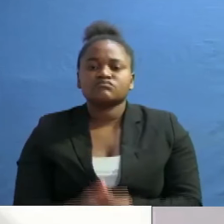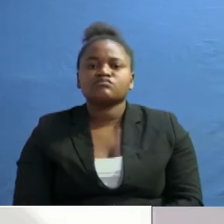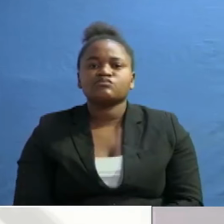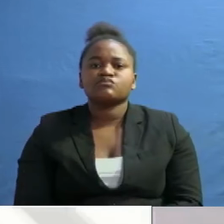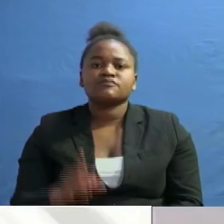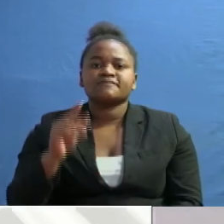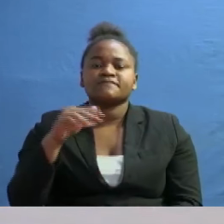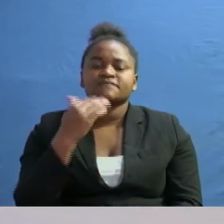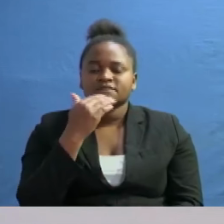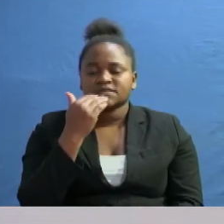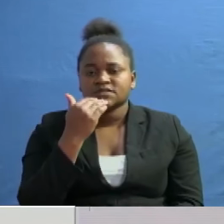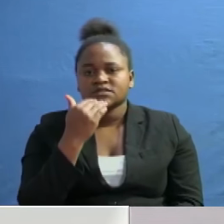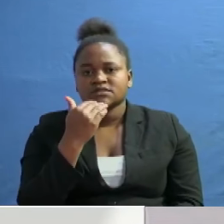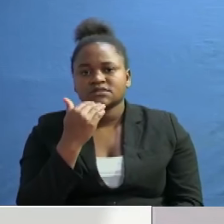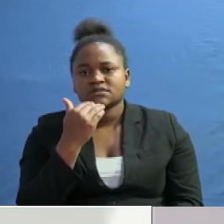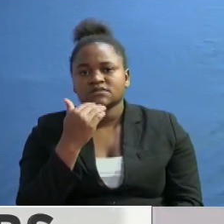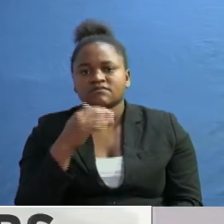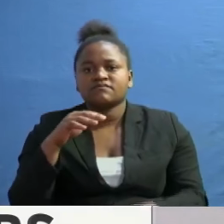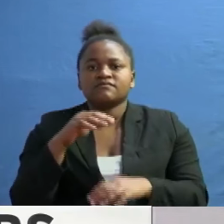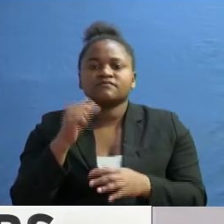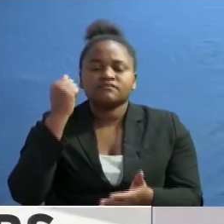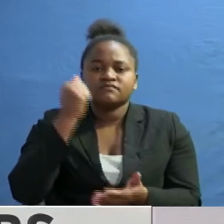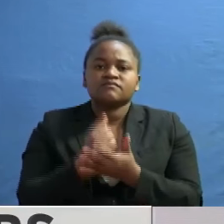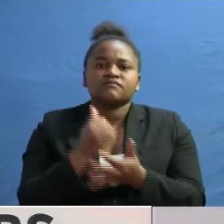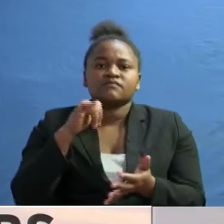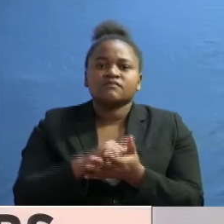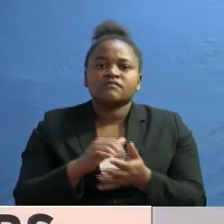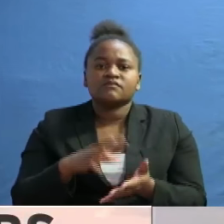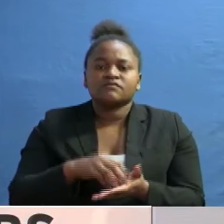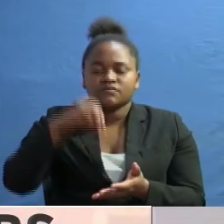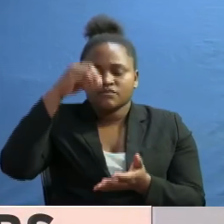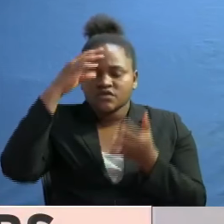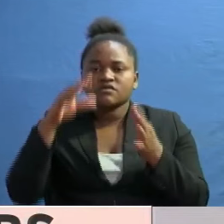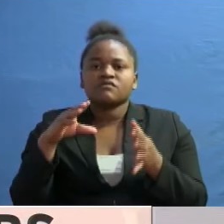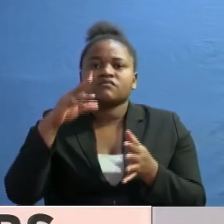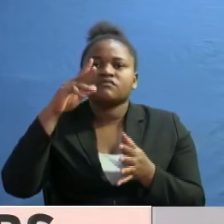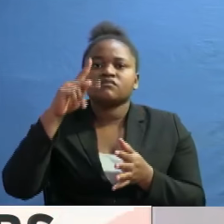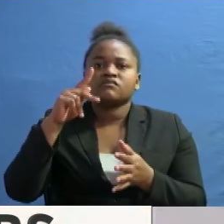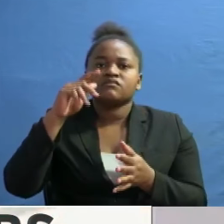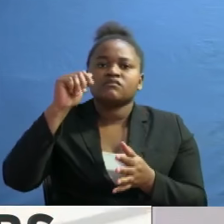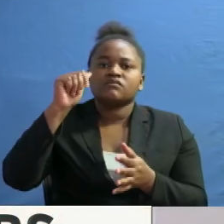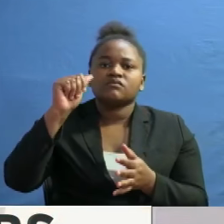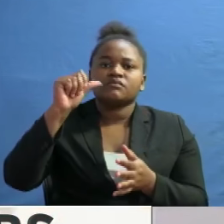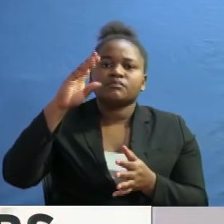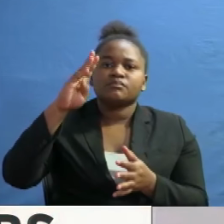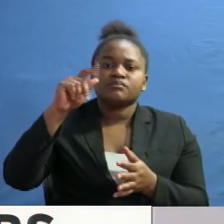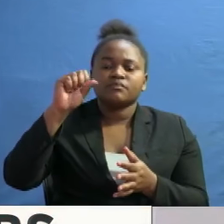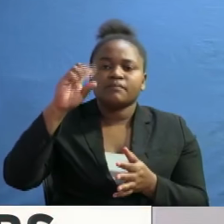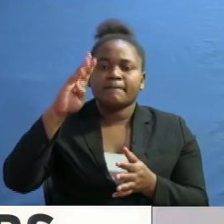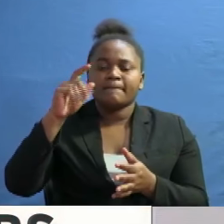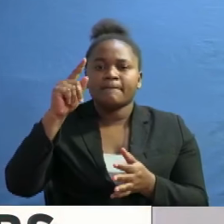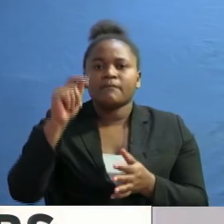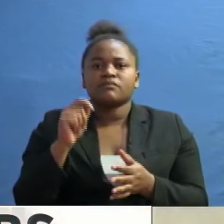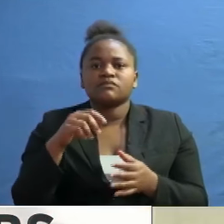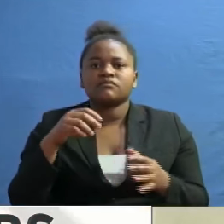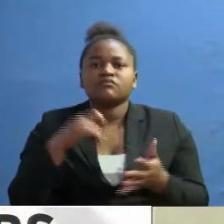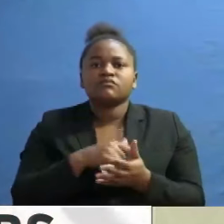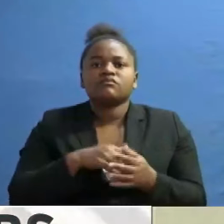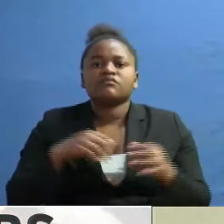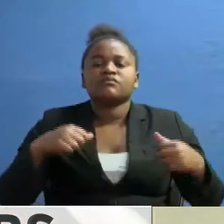And Deputy President Rigathi Gachagua has confirmed that the students of Kapsabet High School who were involved in the Saturday grisly